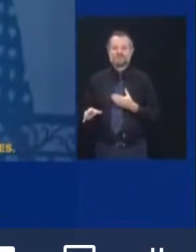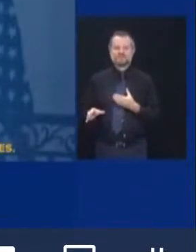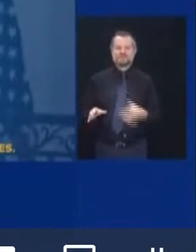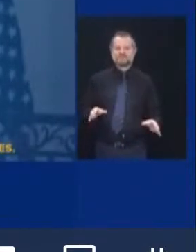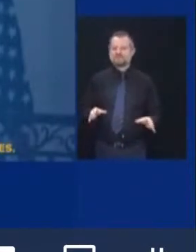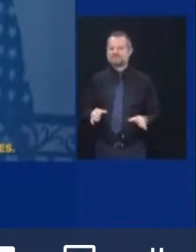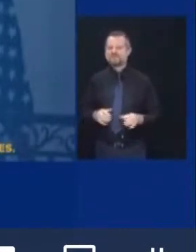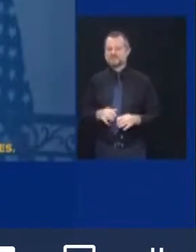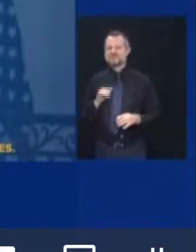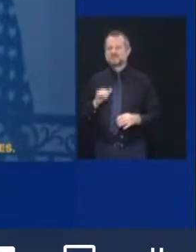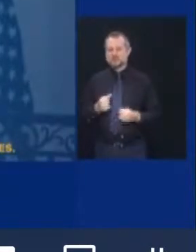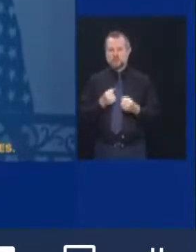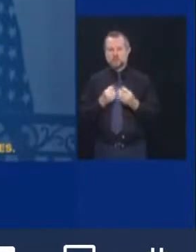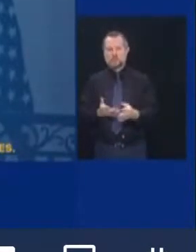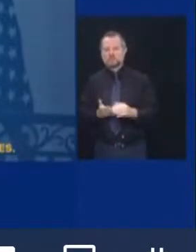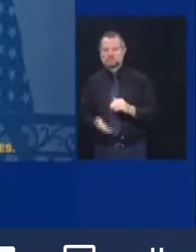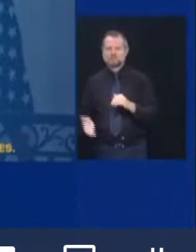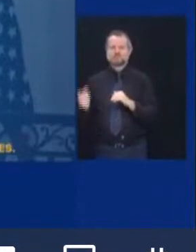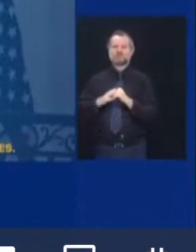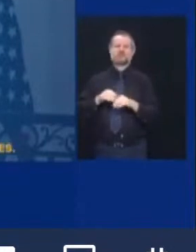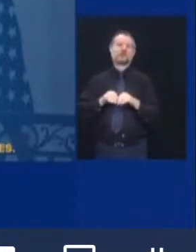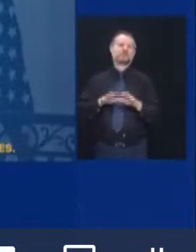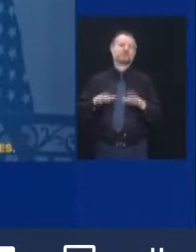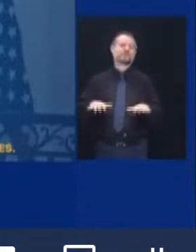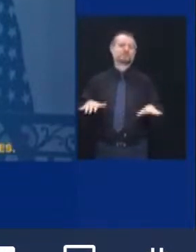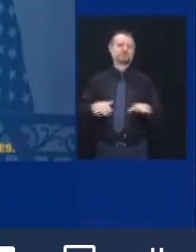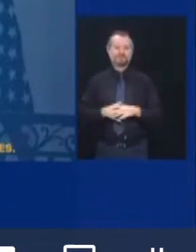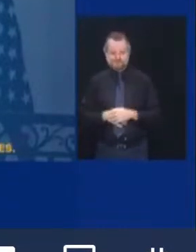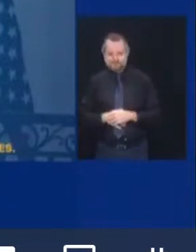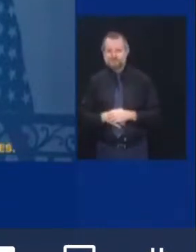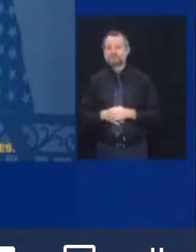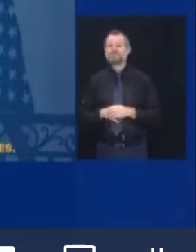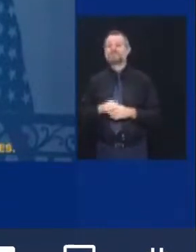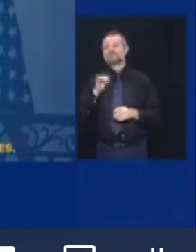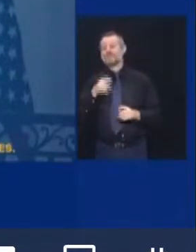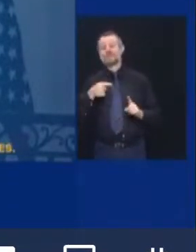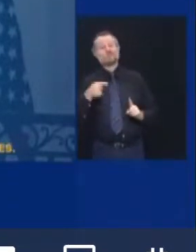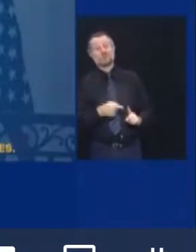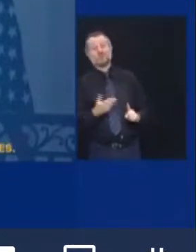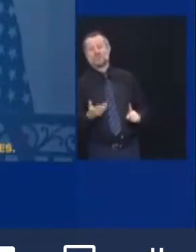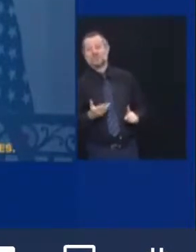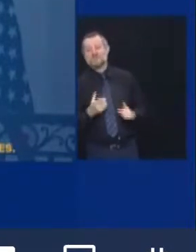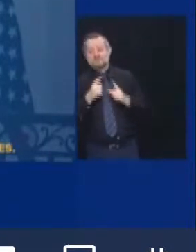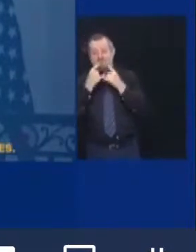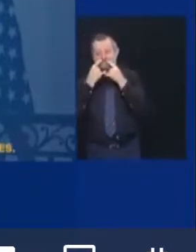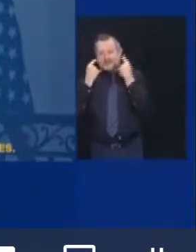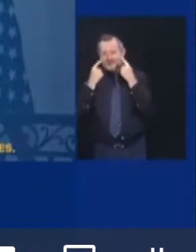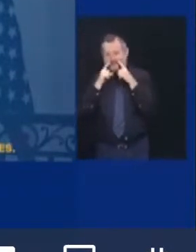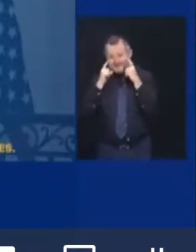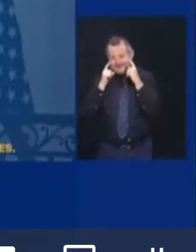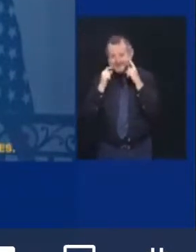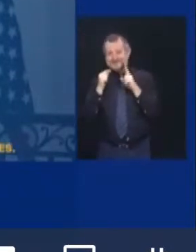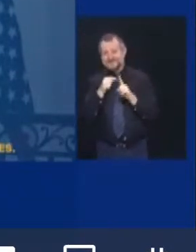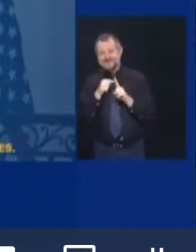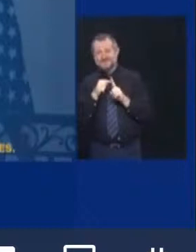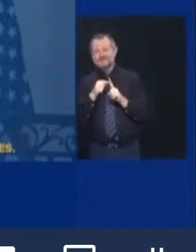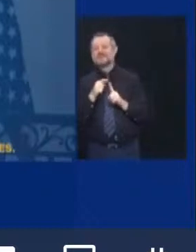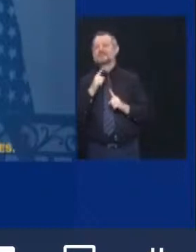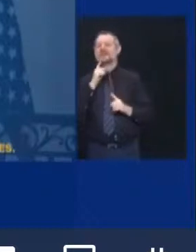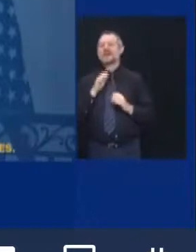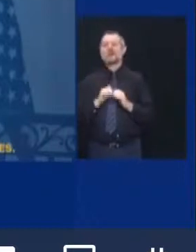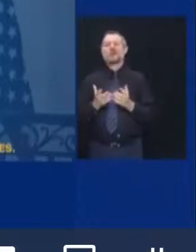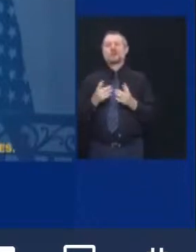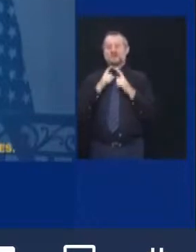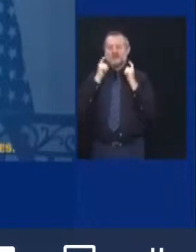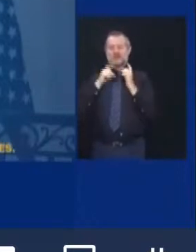And it comes down to the mask. How this became a political symbol in this